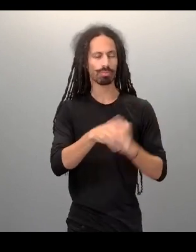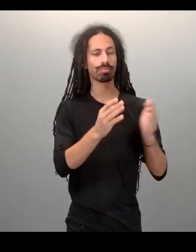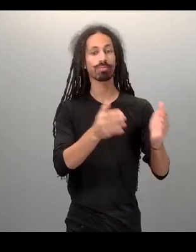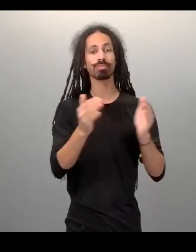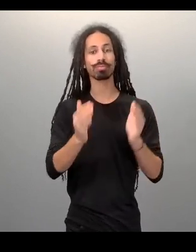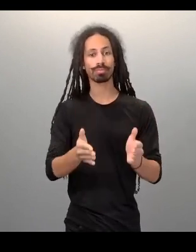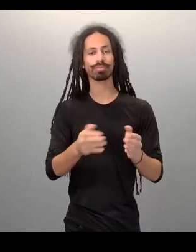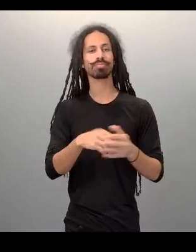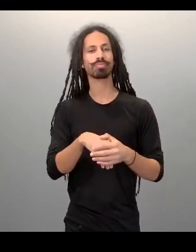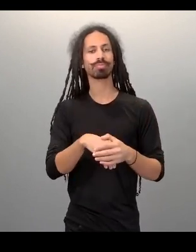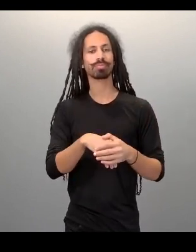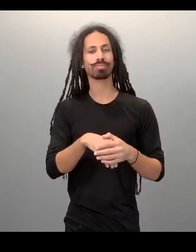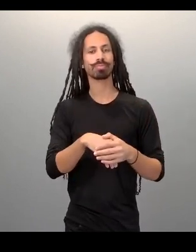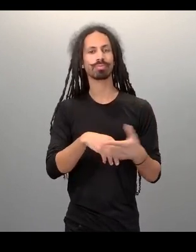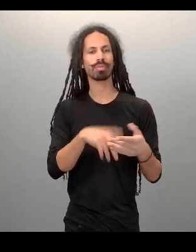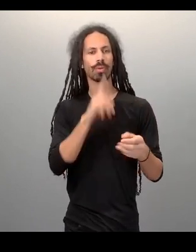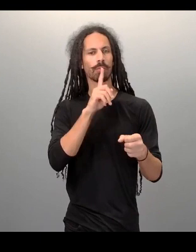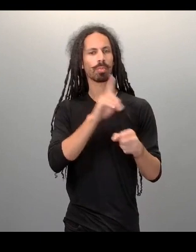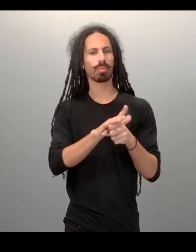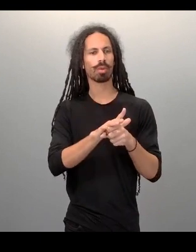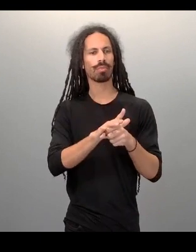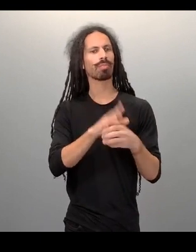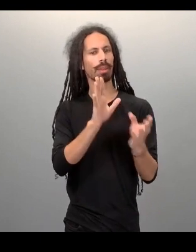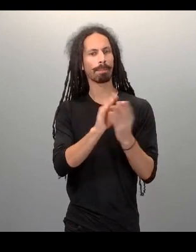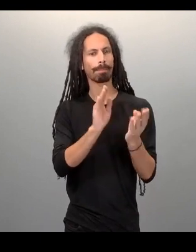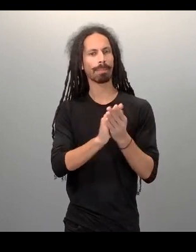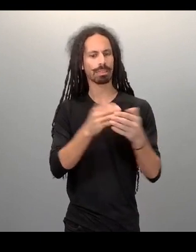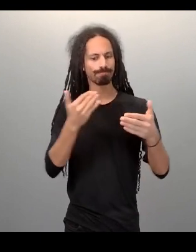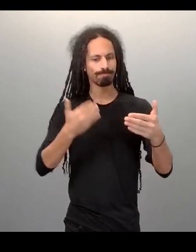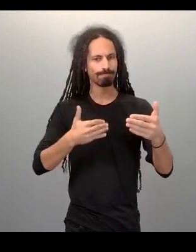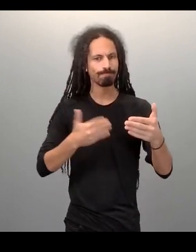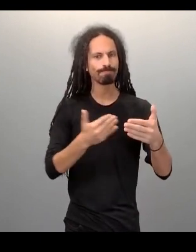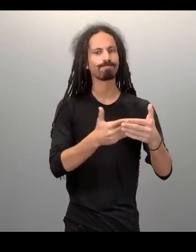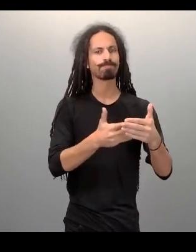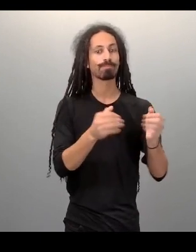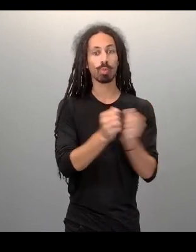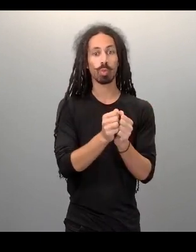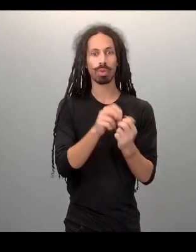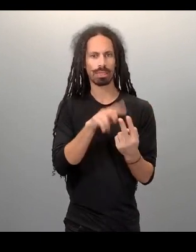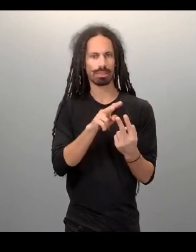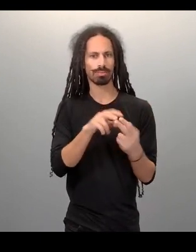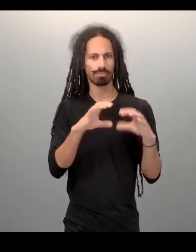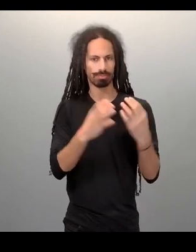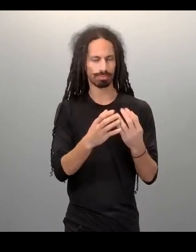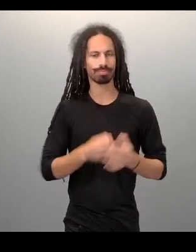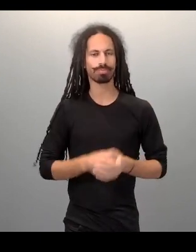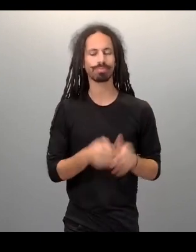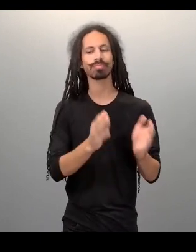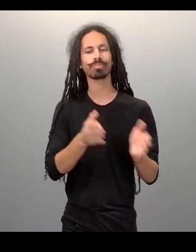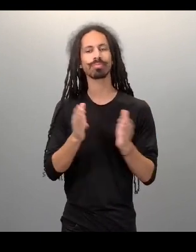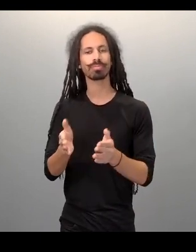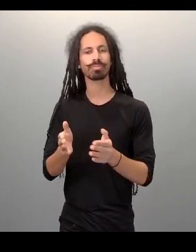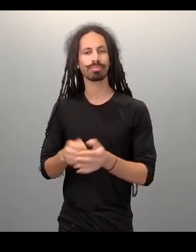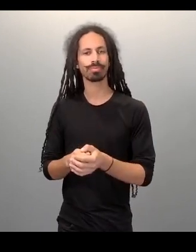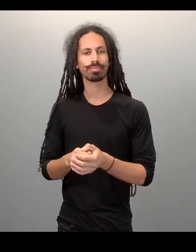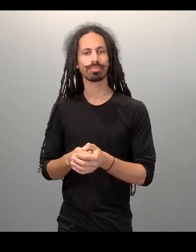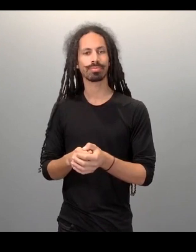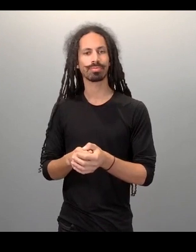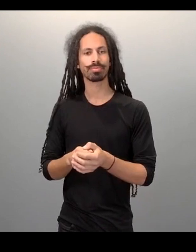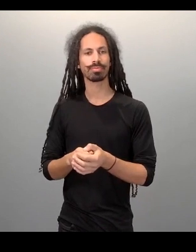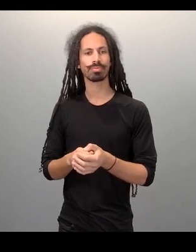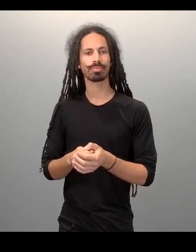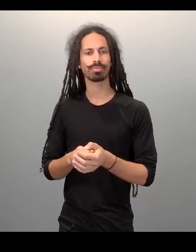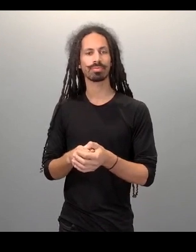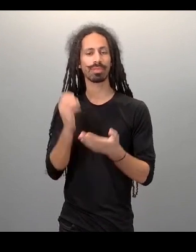to confirm your upcoming team meeting with your classmates. Number C, you need to set up a lunch